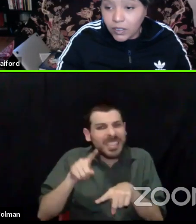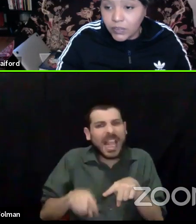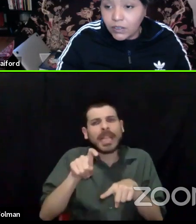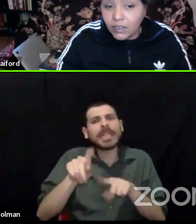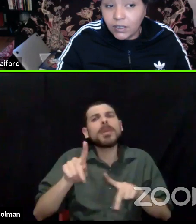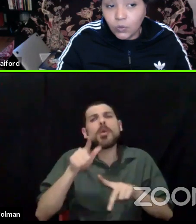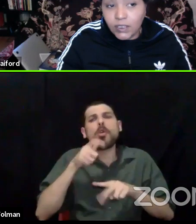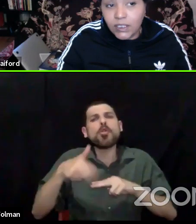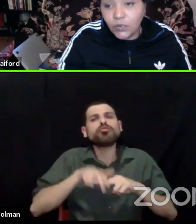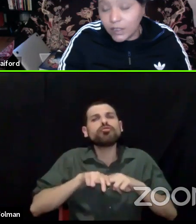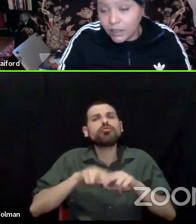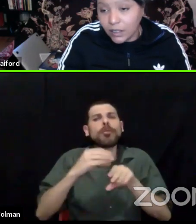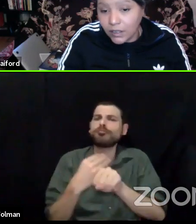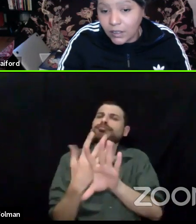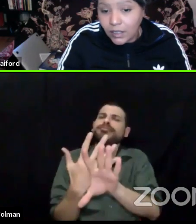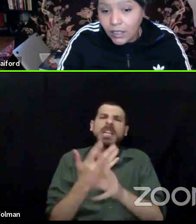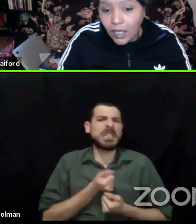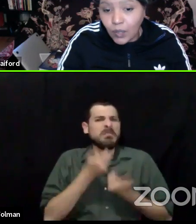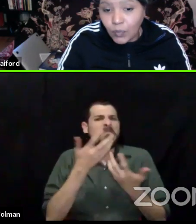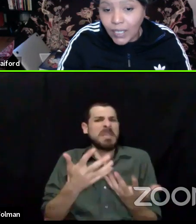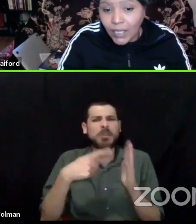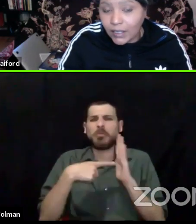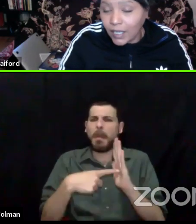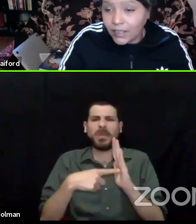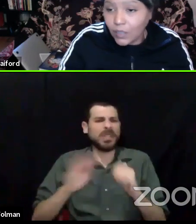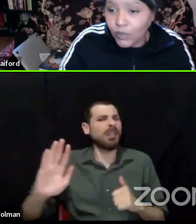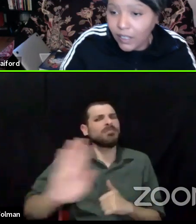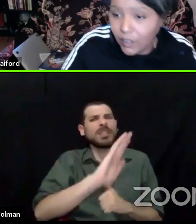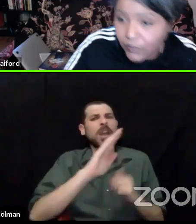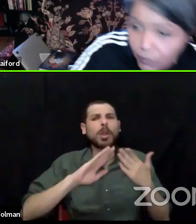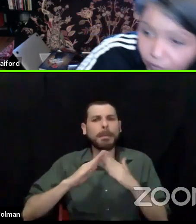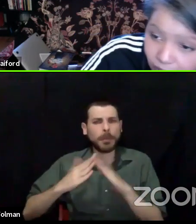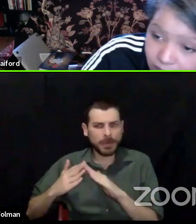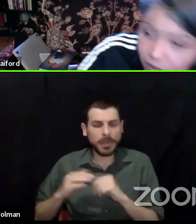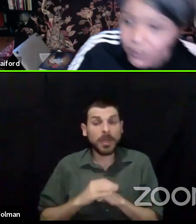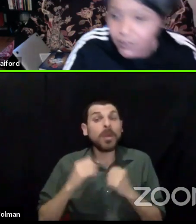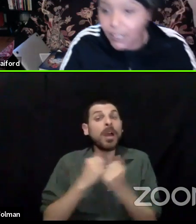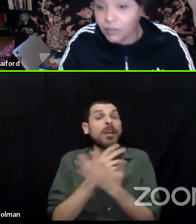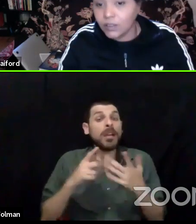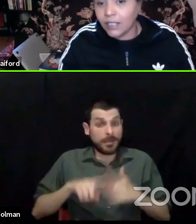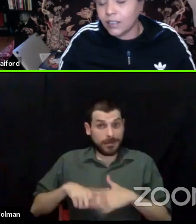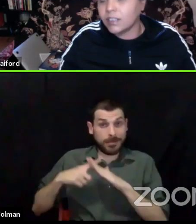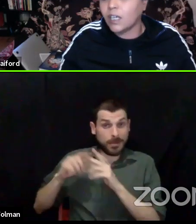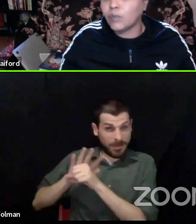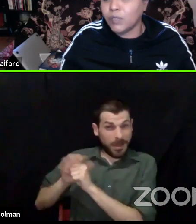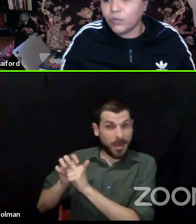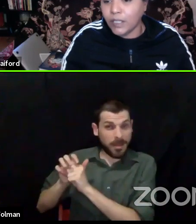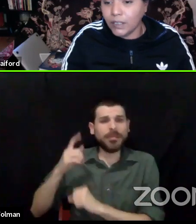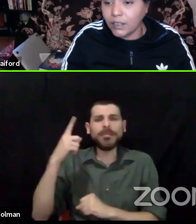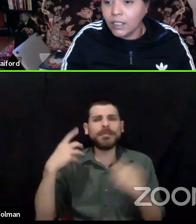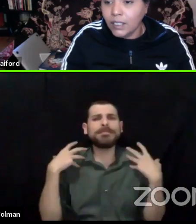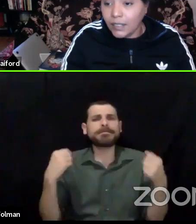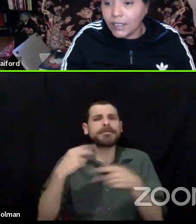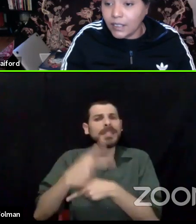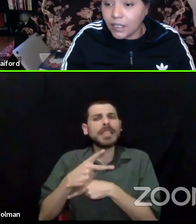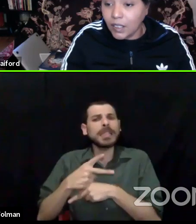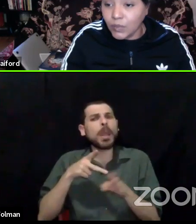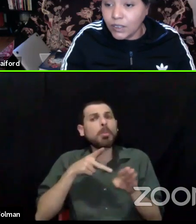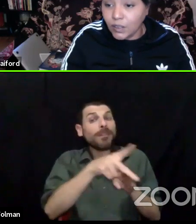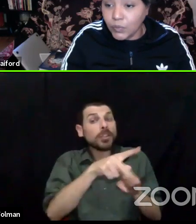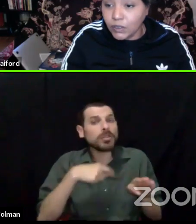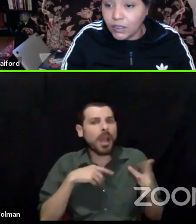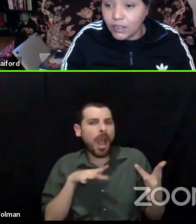for communities. When this first started, I got in contact with a healthcare professional because I knew that there's government funding that's going to